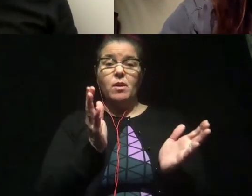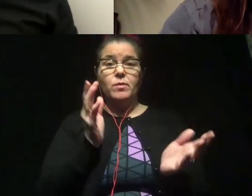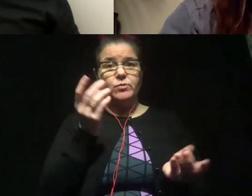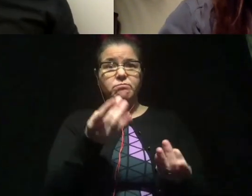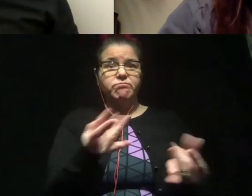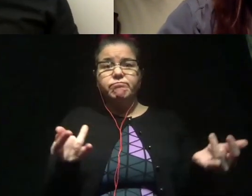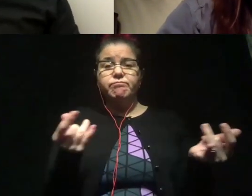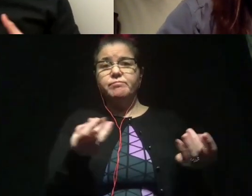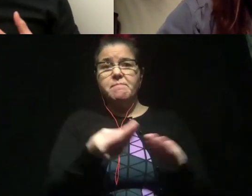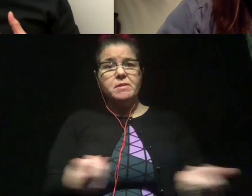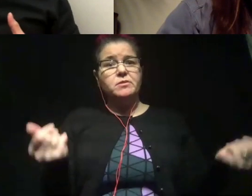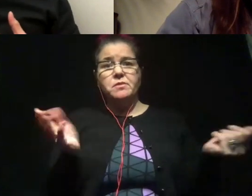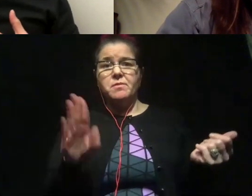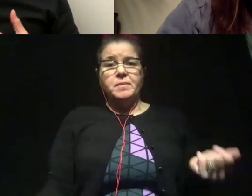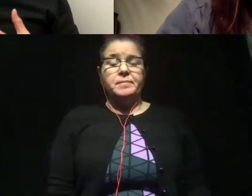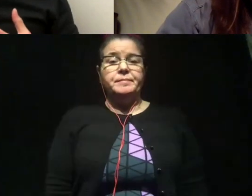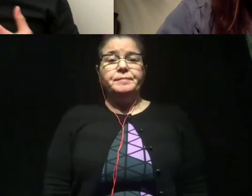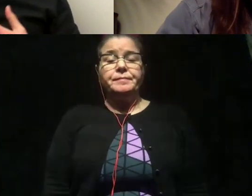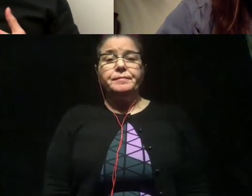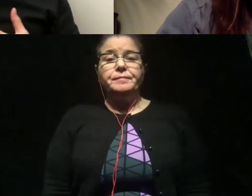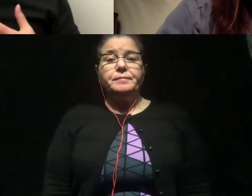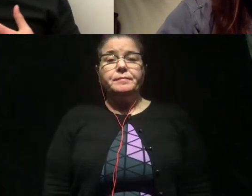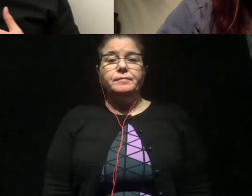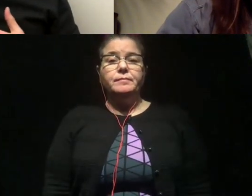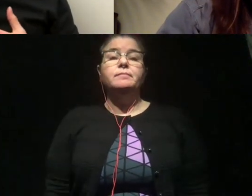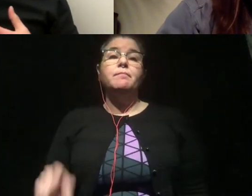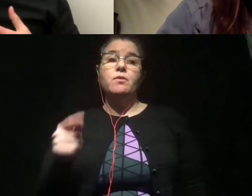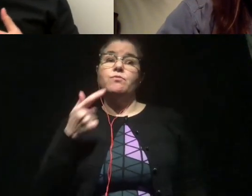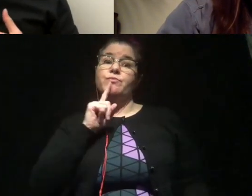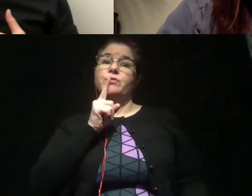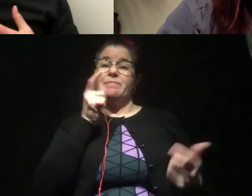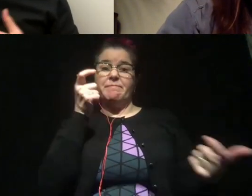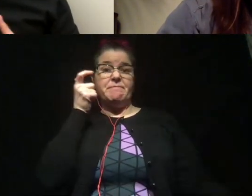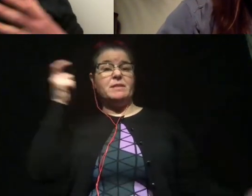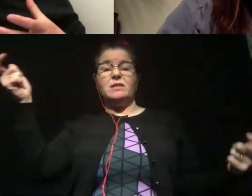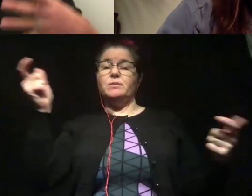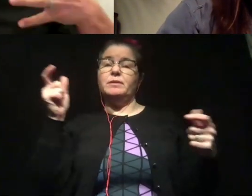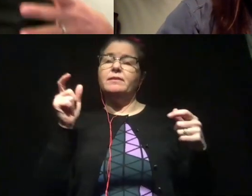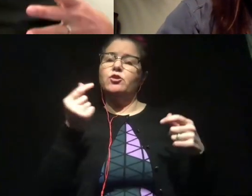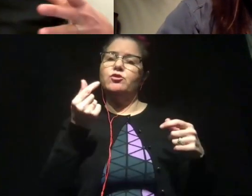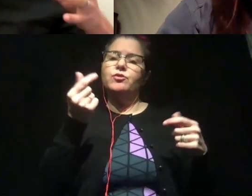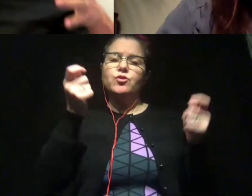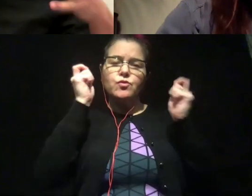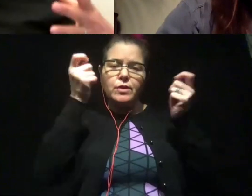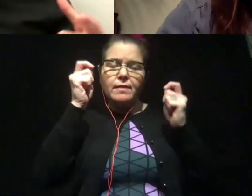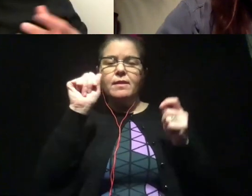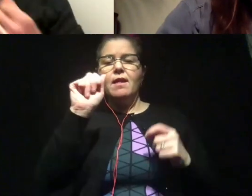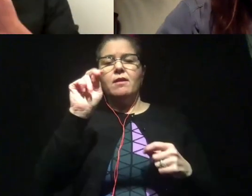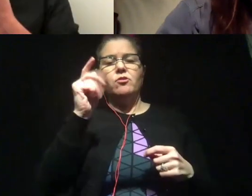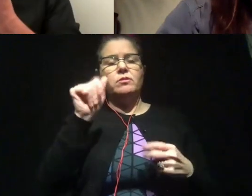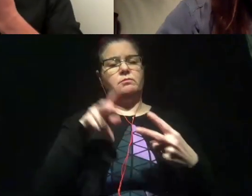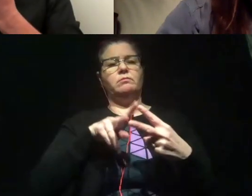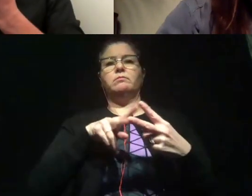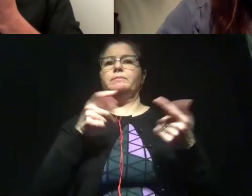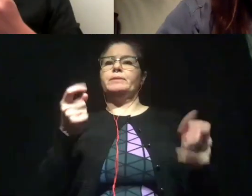disappearing. But yeah, the really, really big ones are where the big ice is, and that's in Greenland and Antarctica, are where the really big glaciers